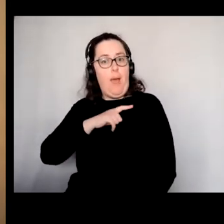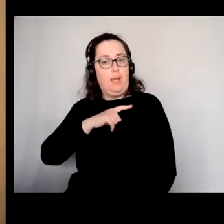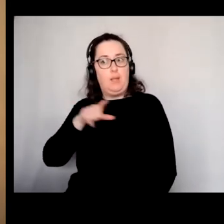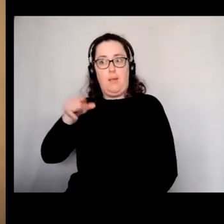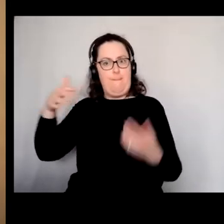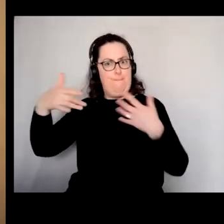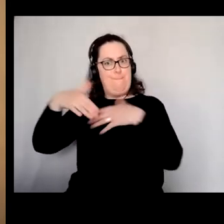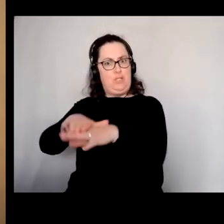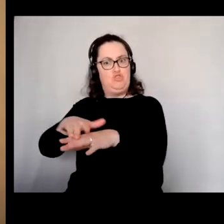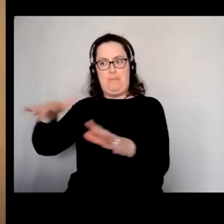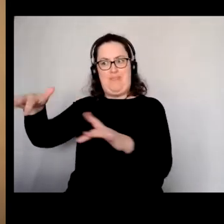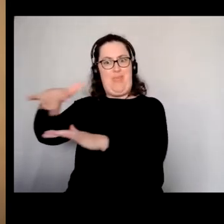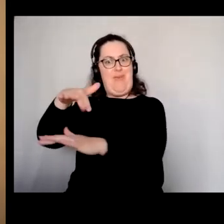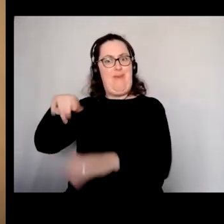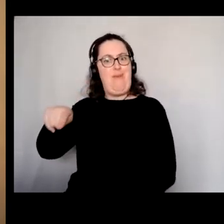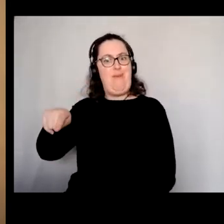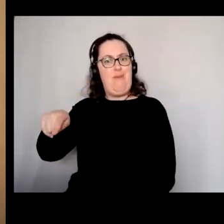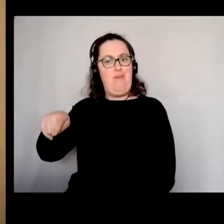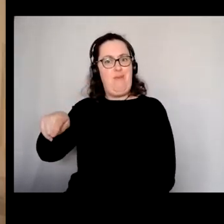in the mainstream.